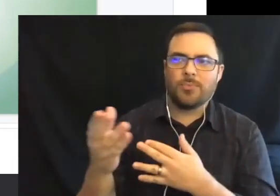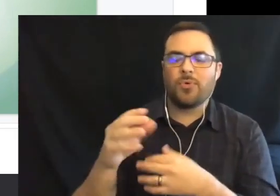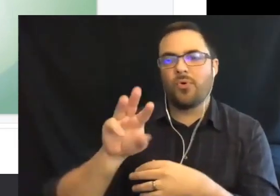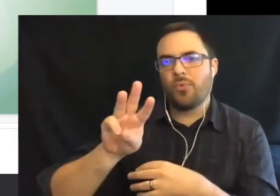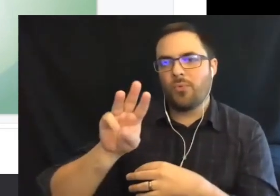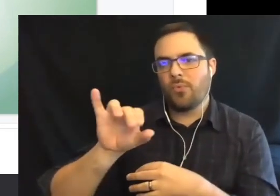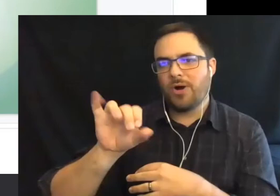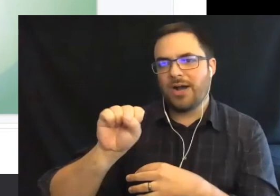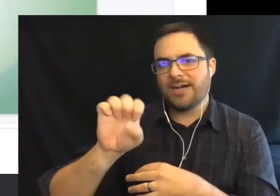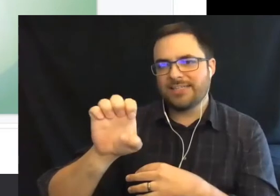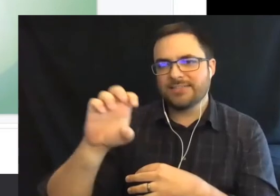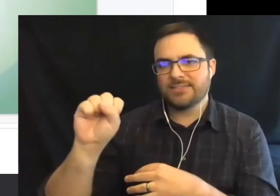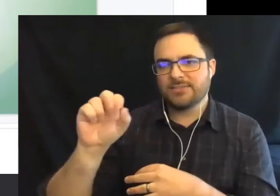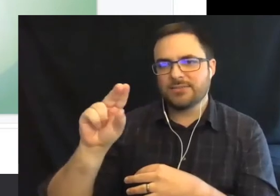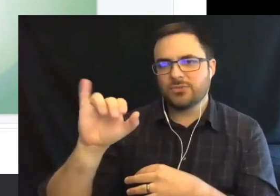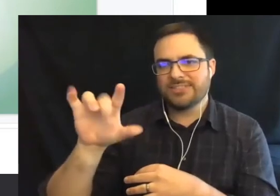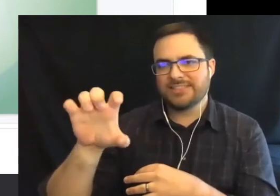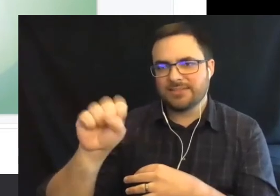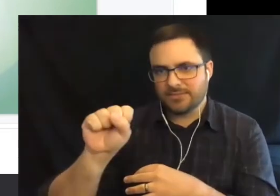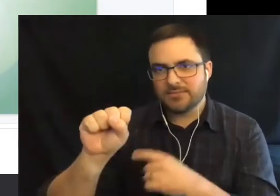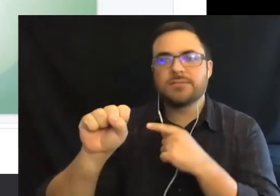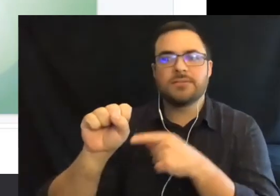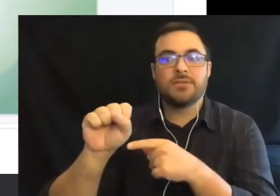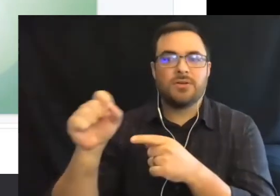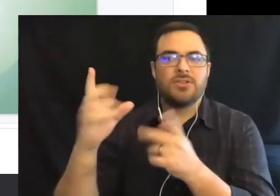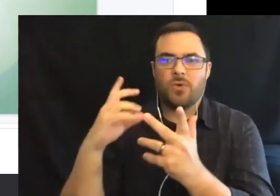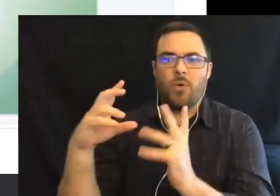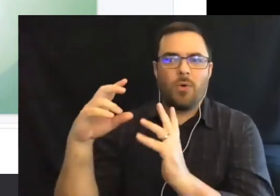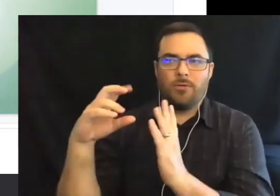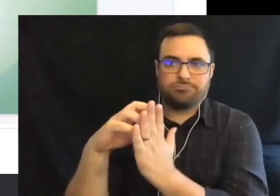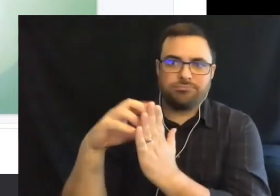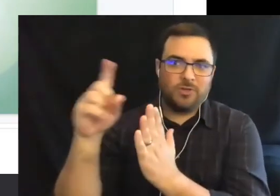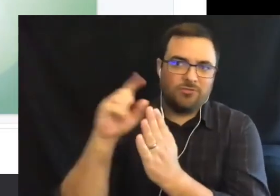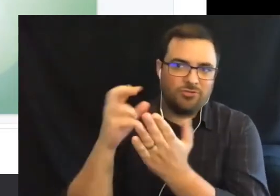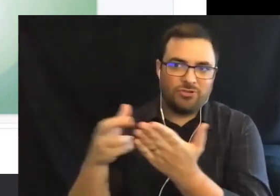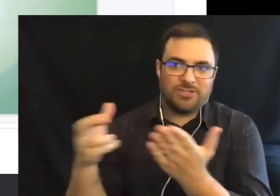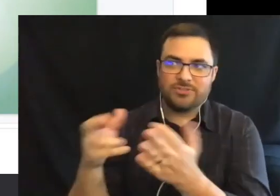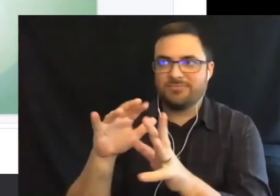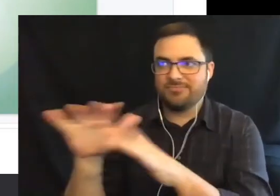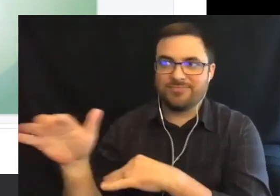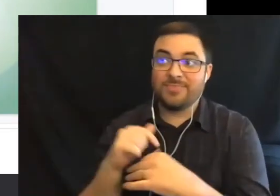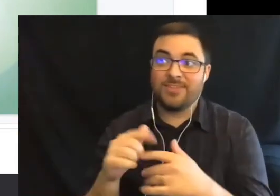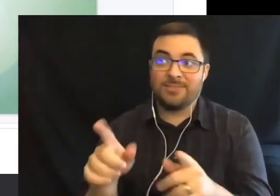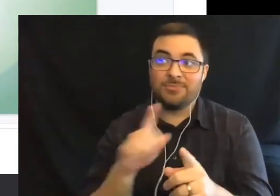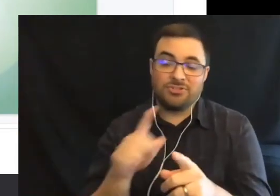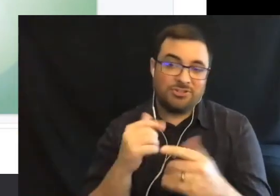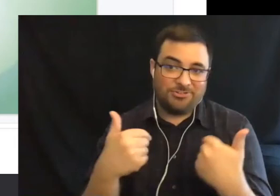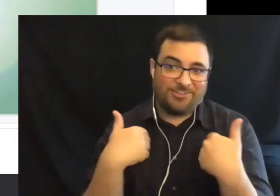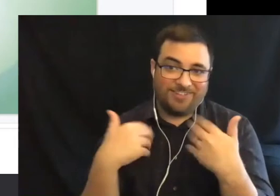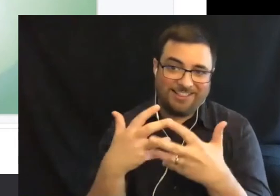whole section of resources and things to explore in your free time, because I'm sure everybody has a lot of that right